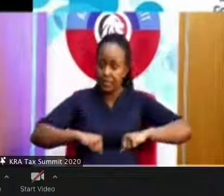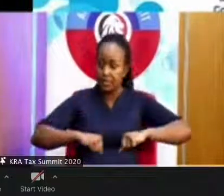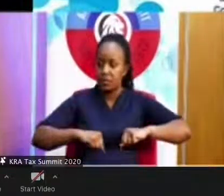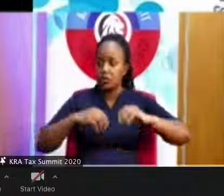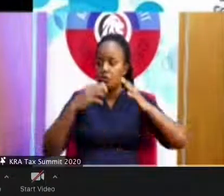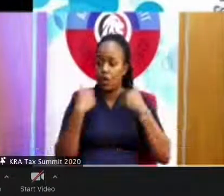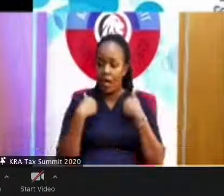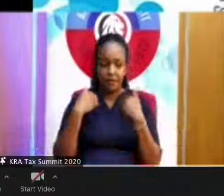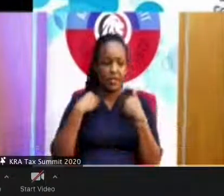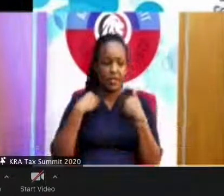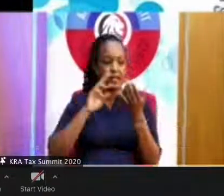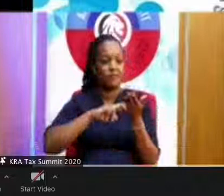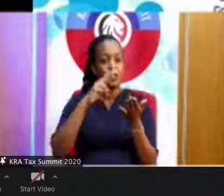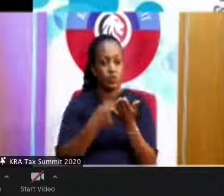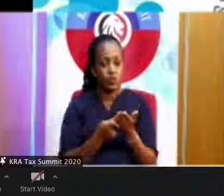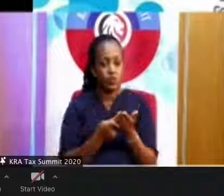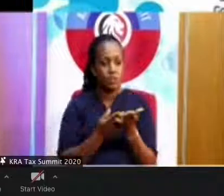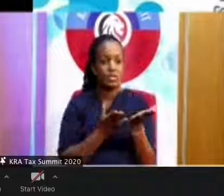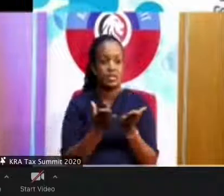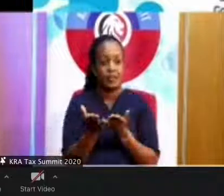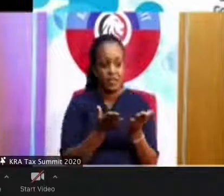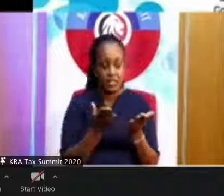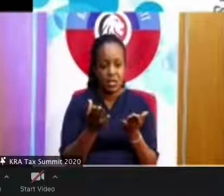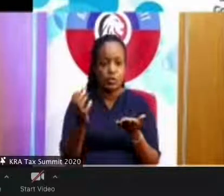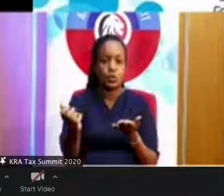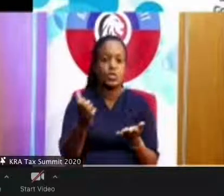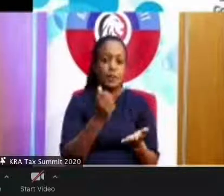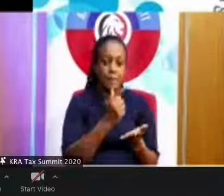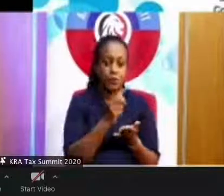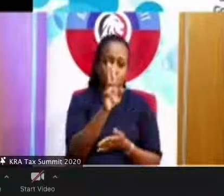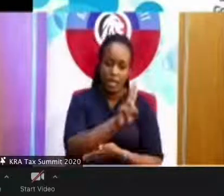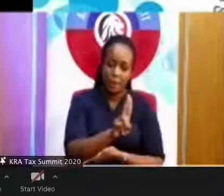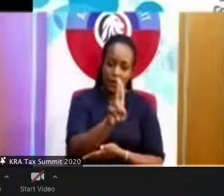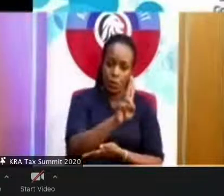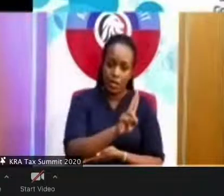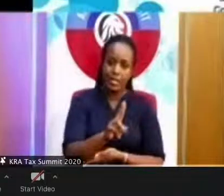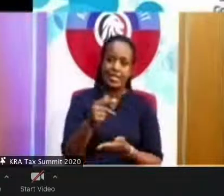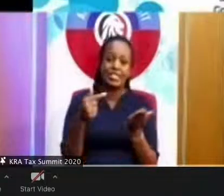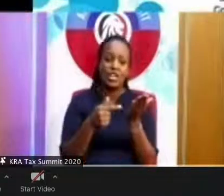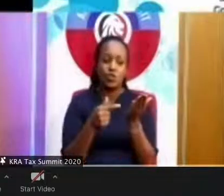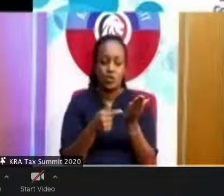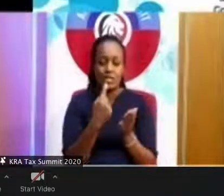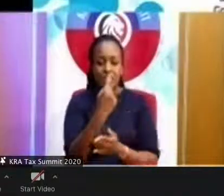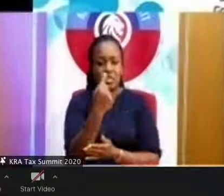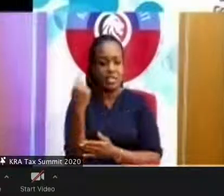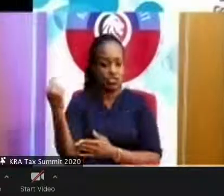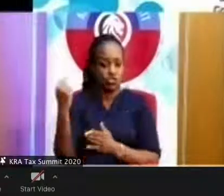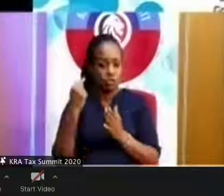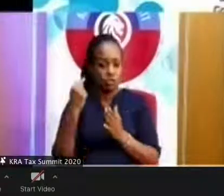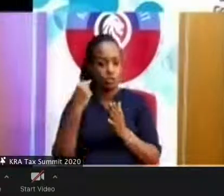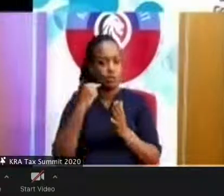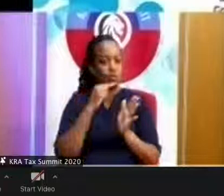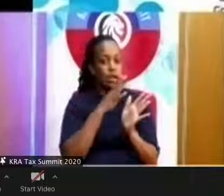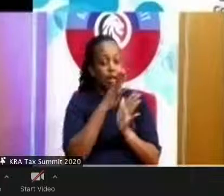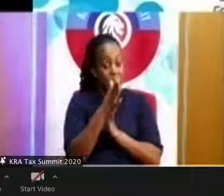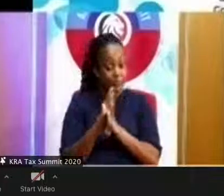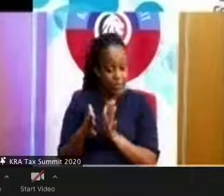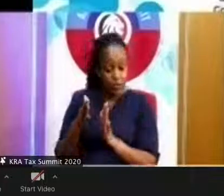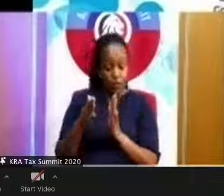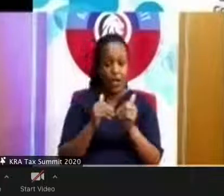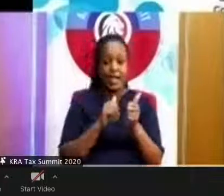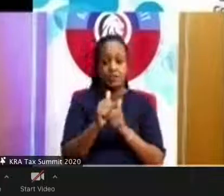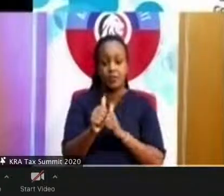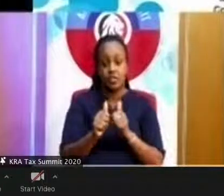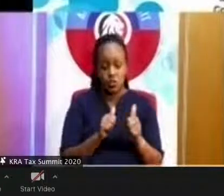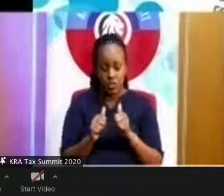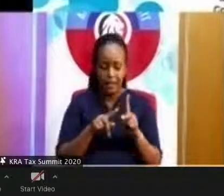Service to deploy technology into every aspect of tax administration, beginning